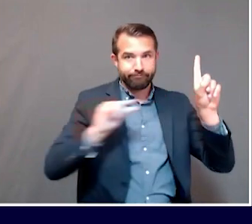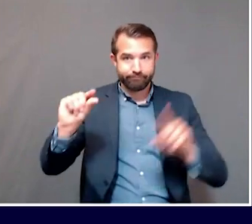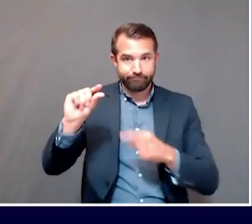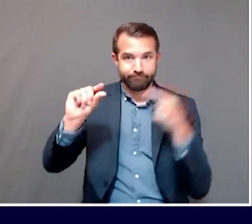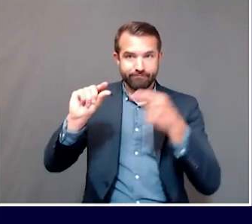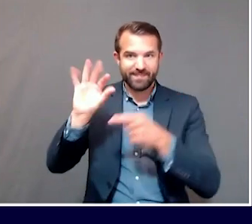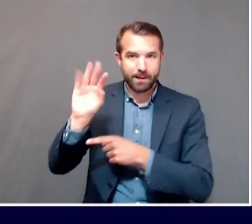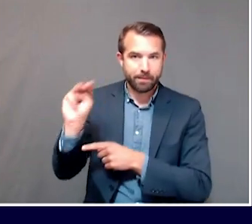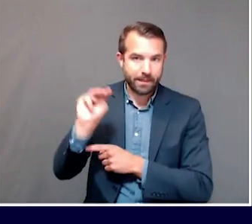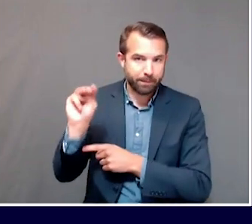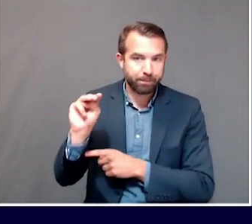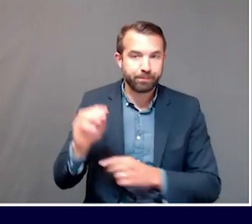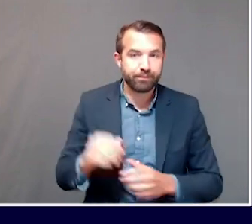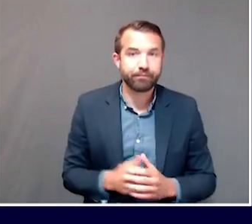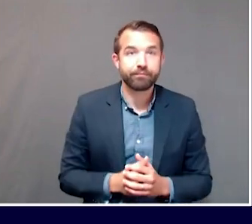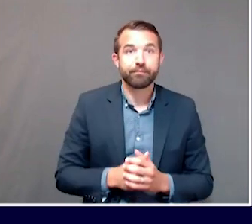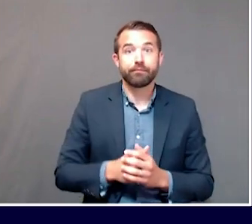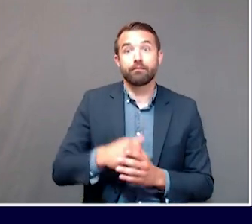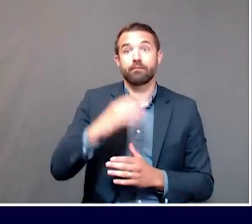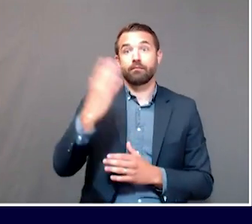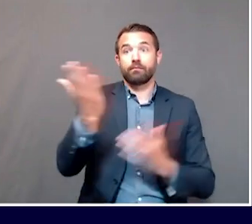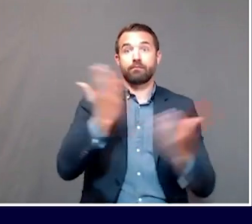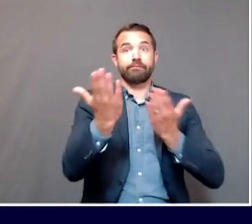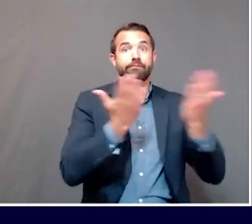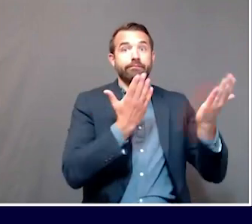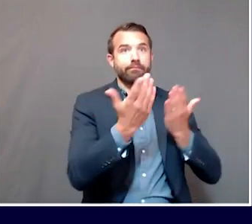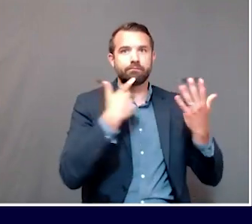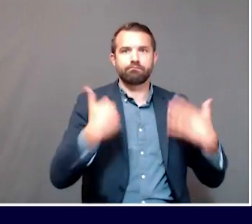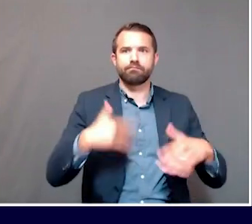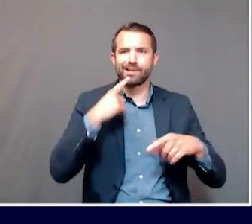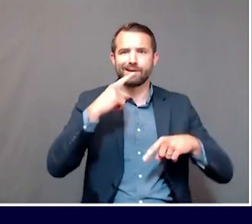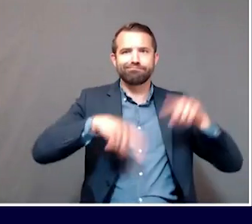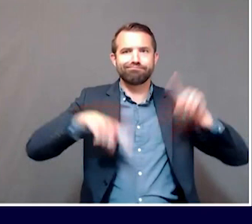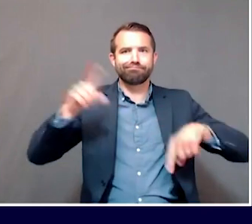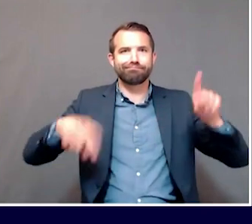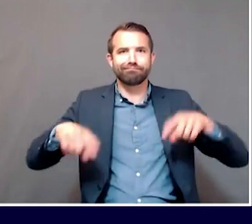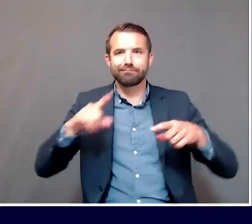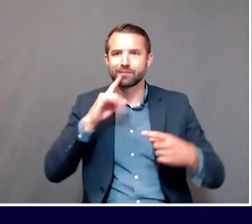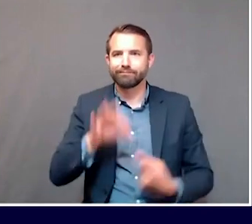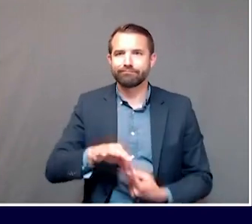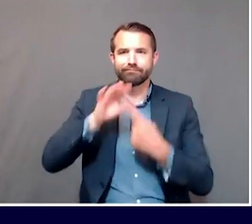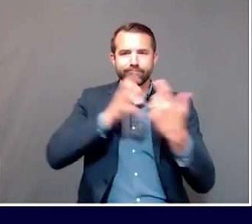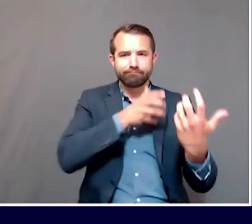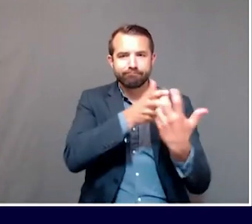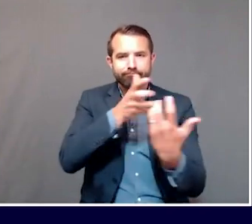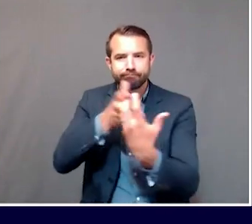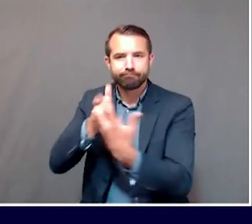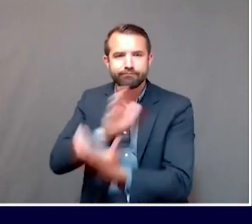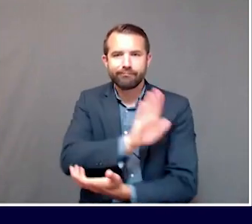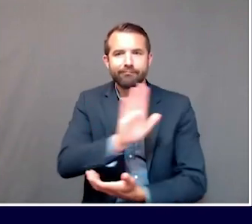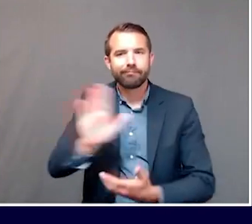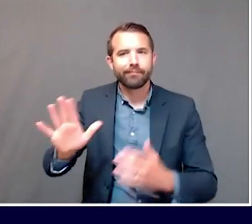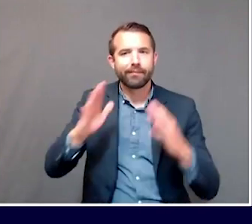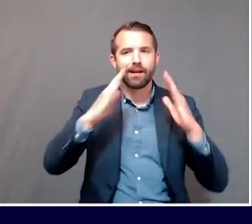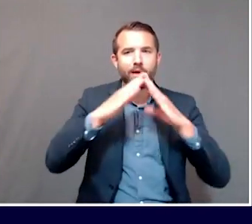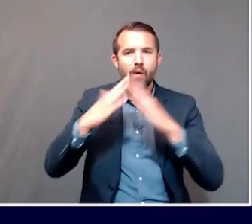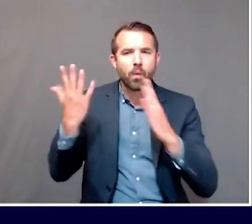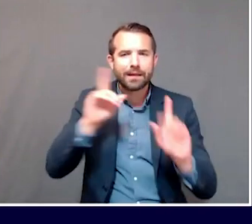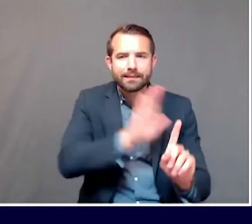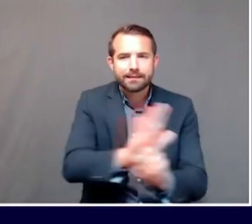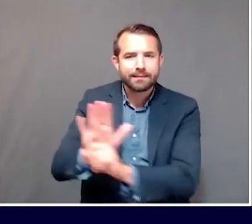the town's individual needs and experiences, their expected influx of tourists and visitors, and their experiences